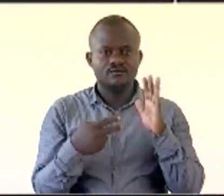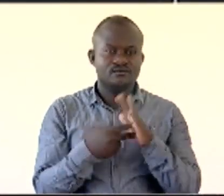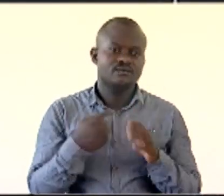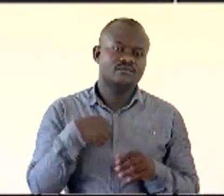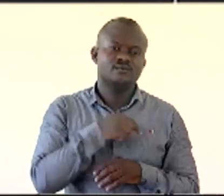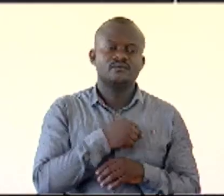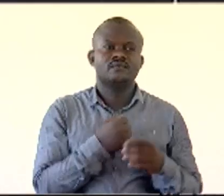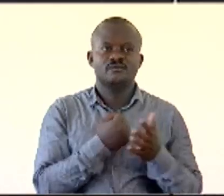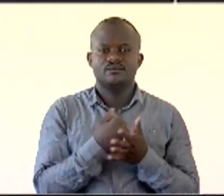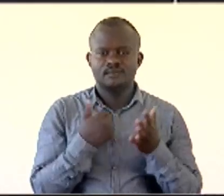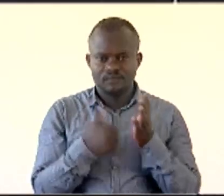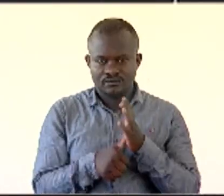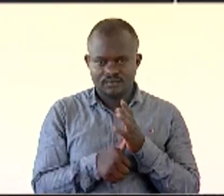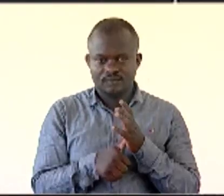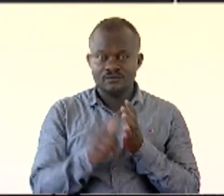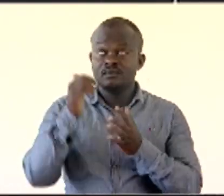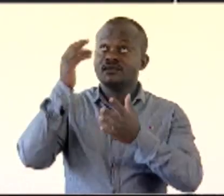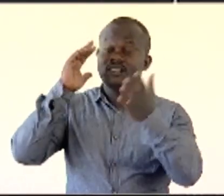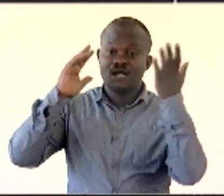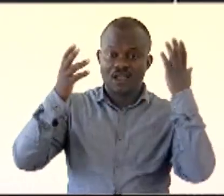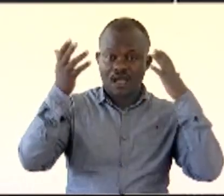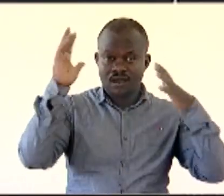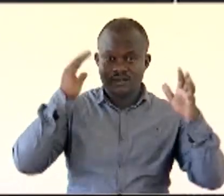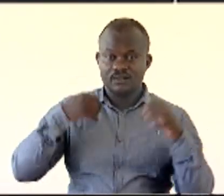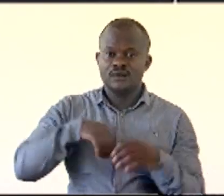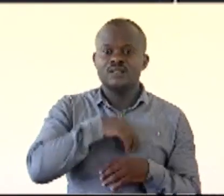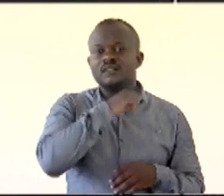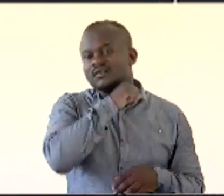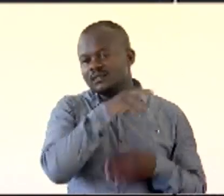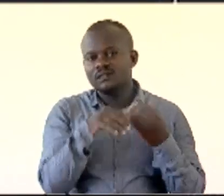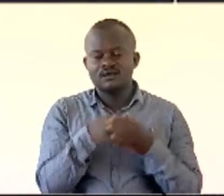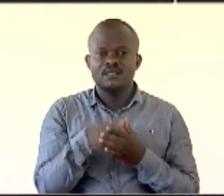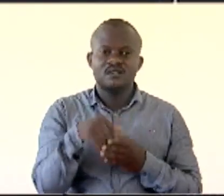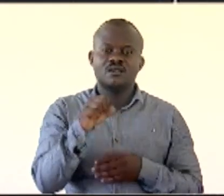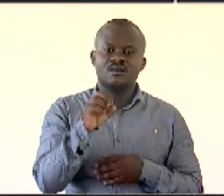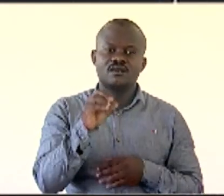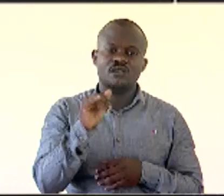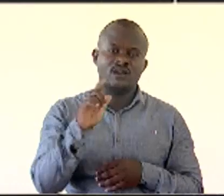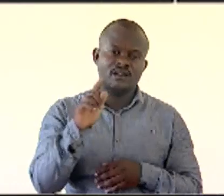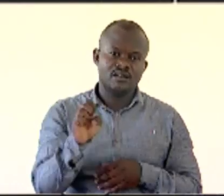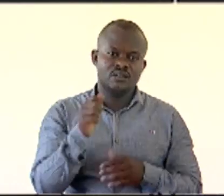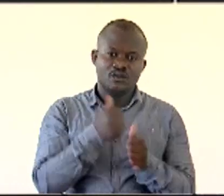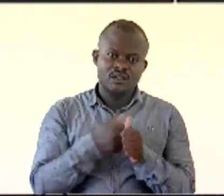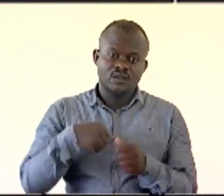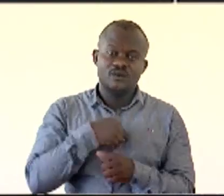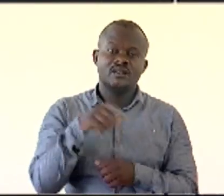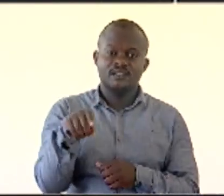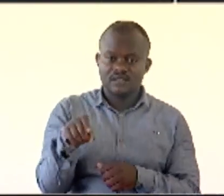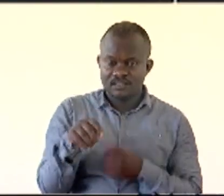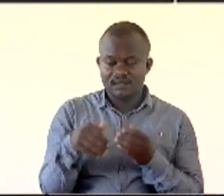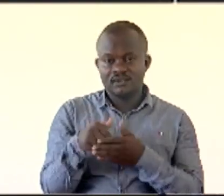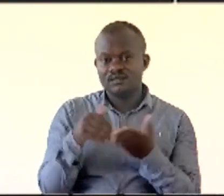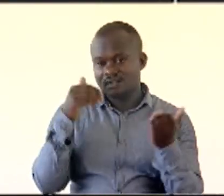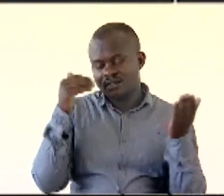are contaminating air in the atmosphere, we are contaminating soil, which we need because we need different